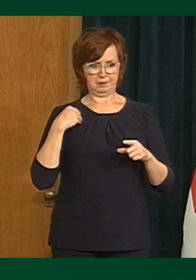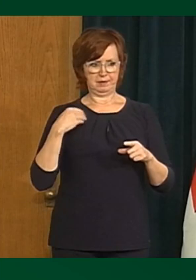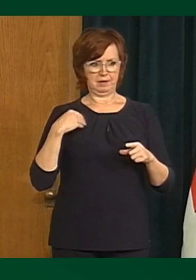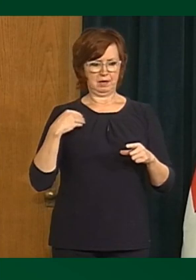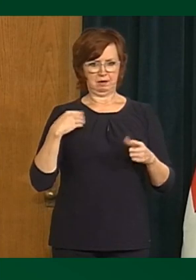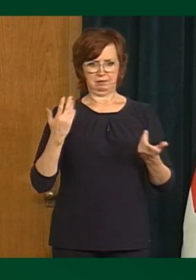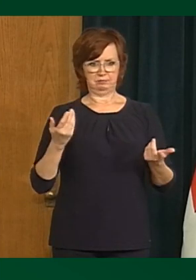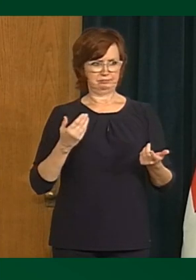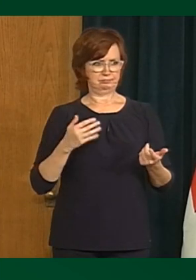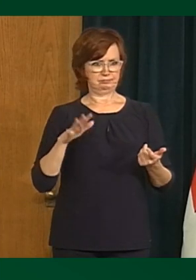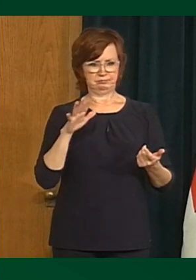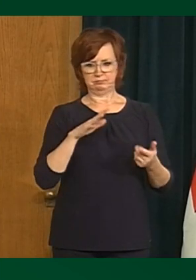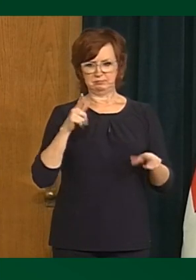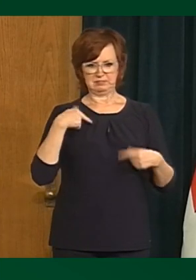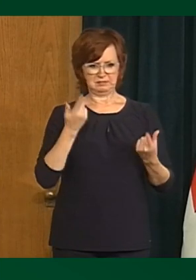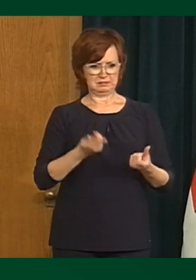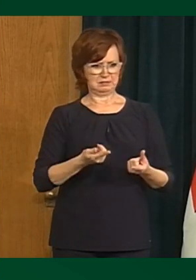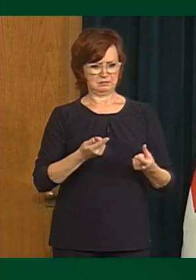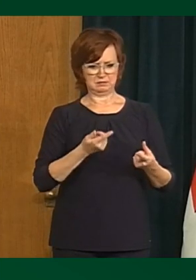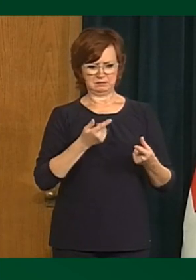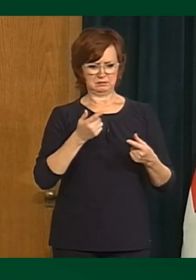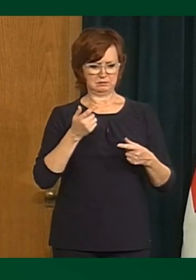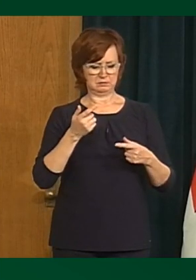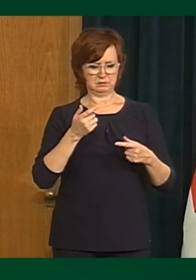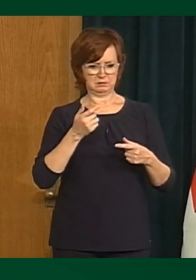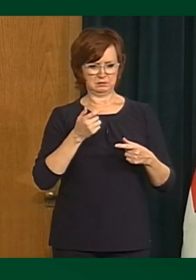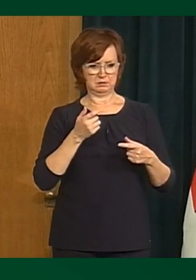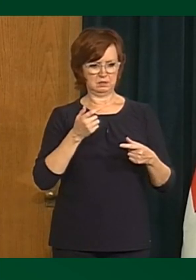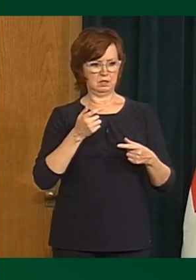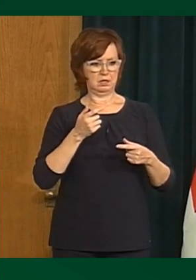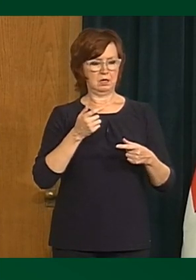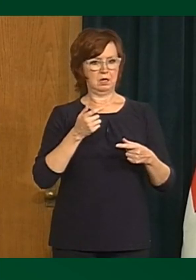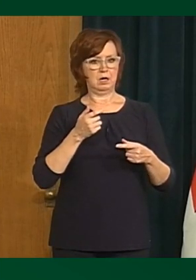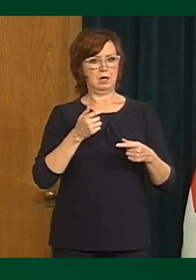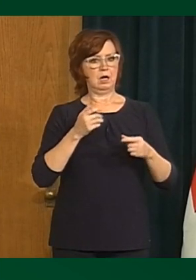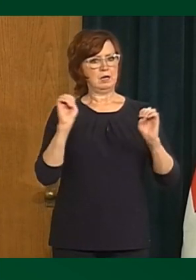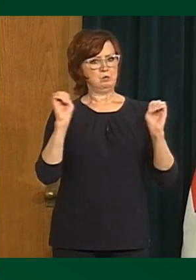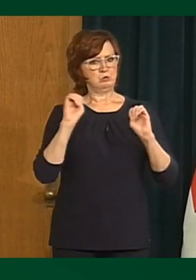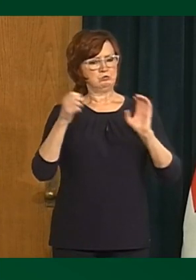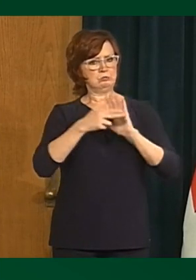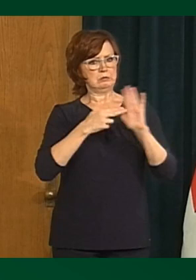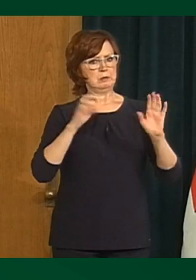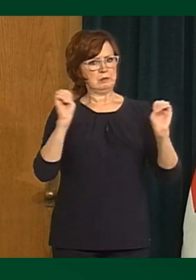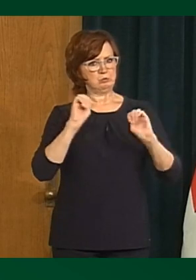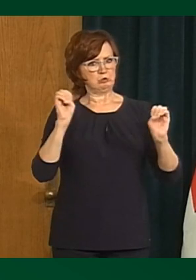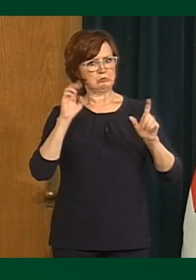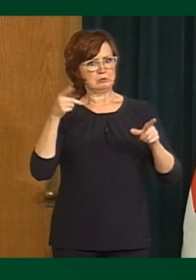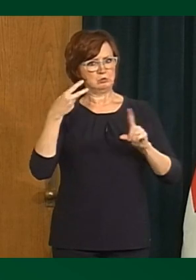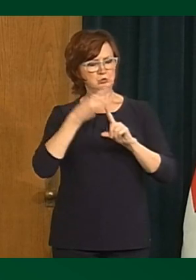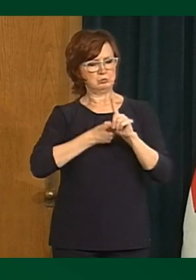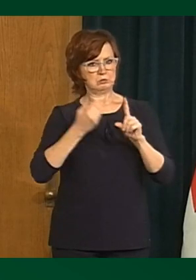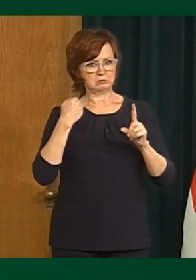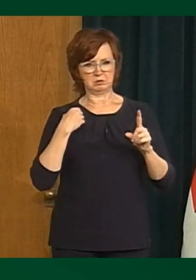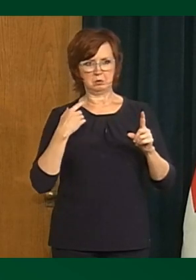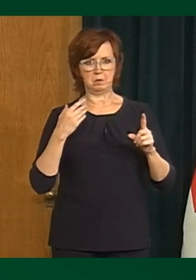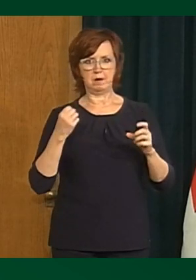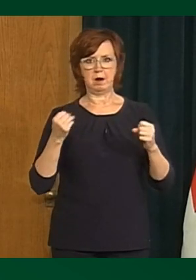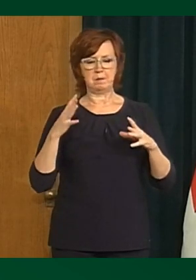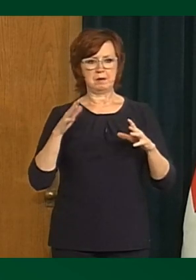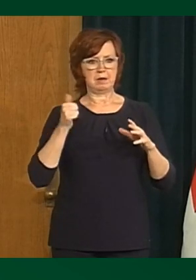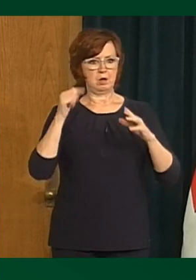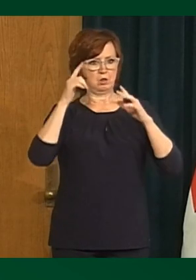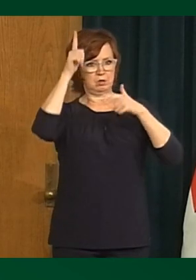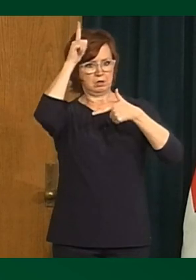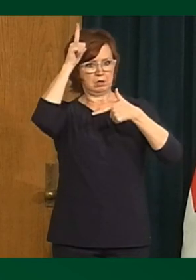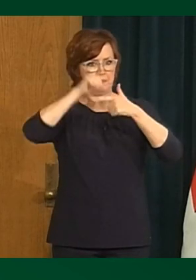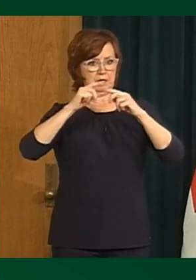about 25 or 30 sitting days. And most of those daily proceedings, if you will, have been vastly